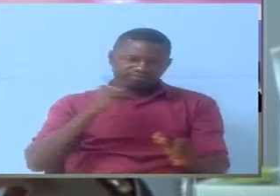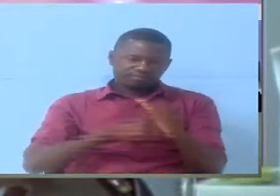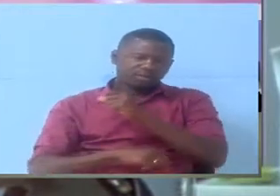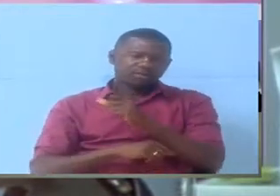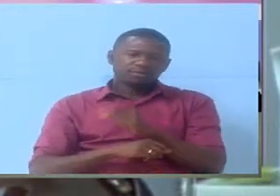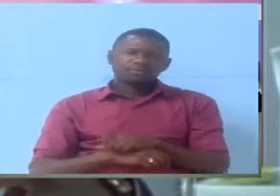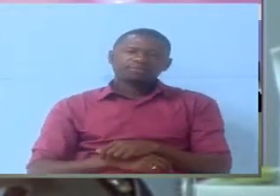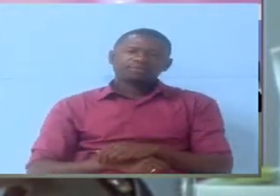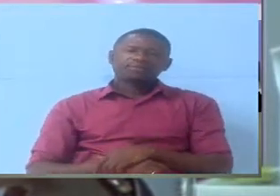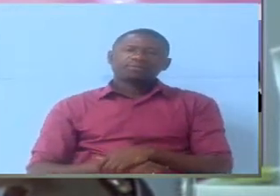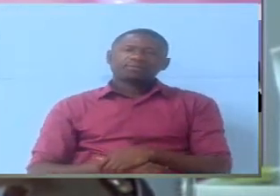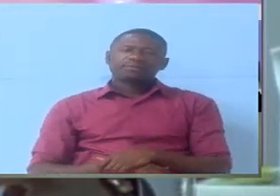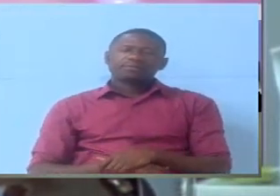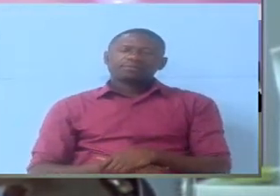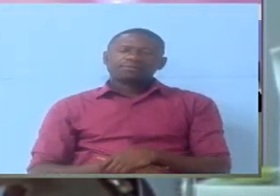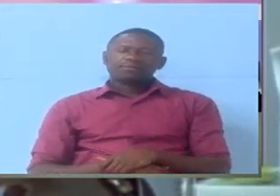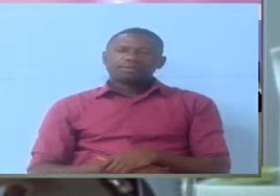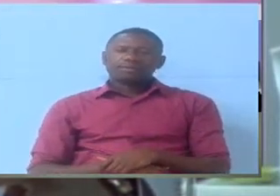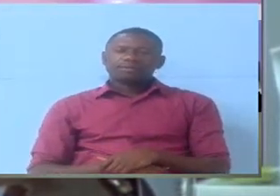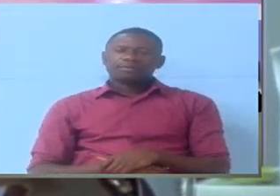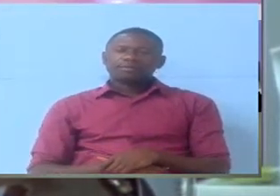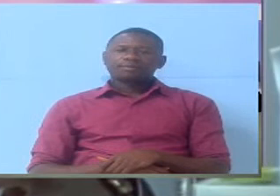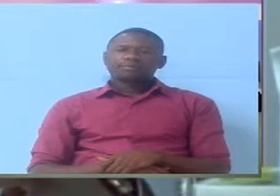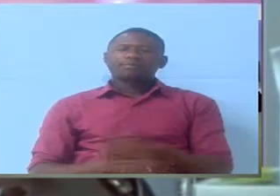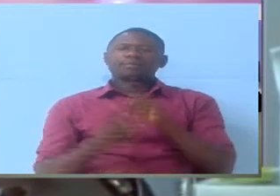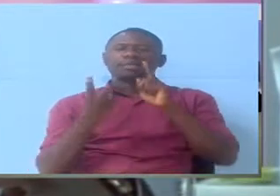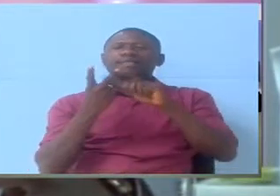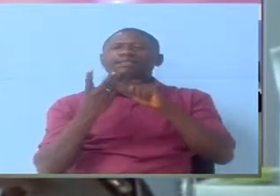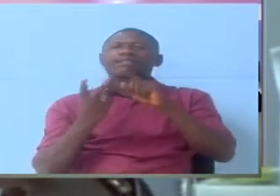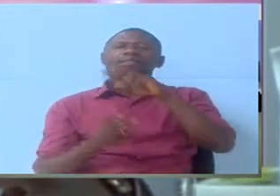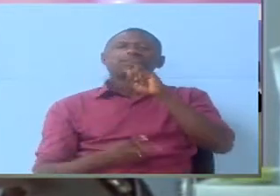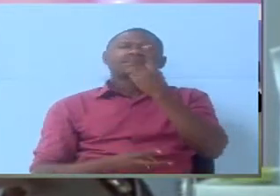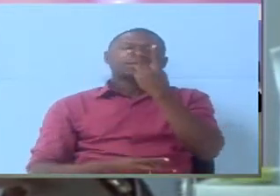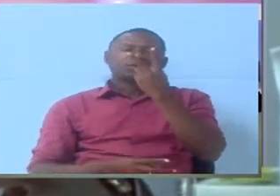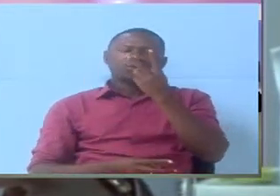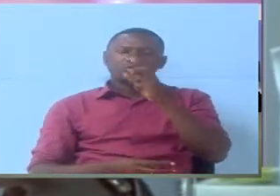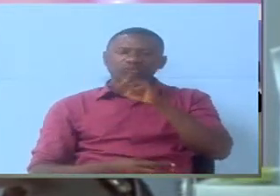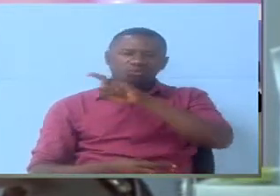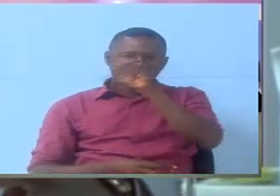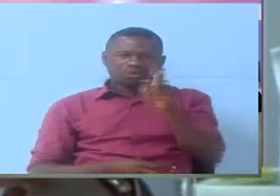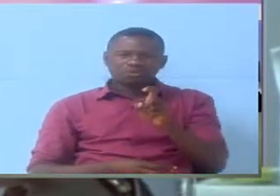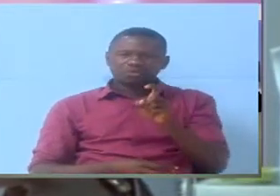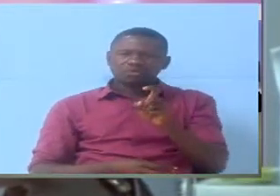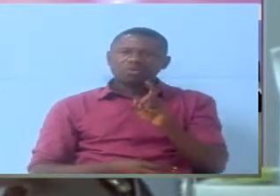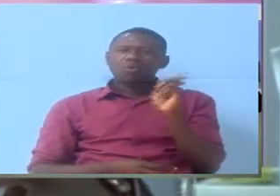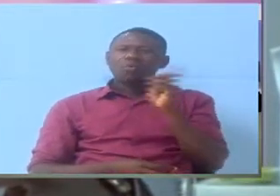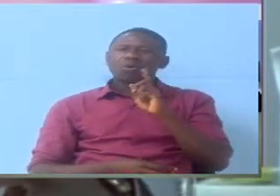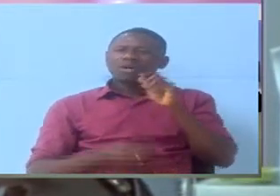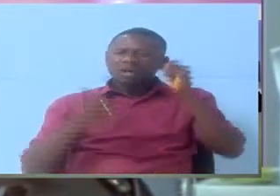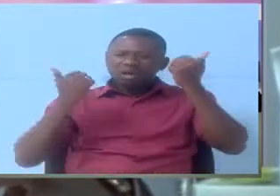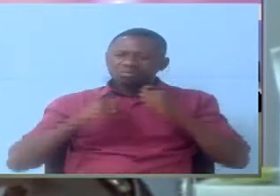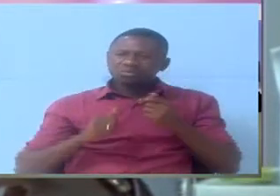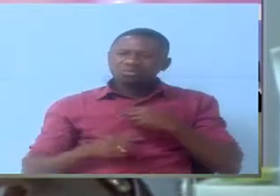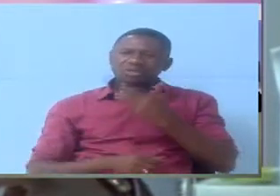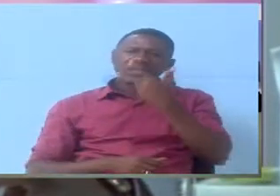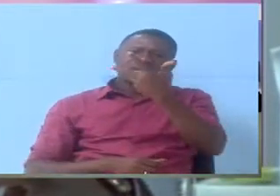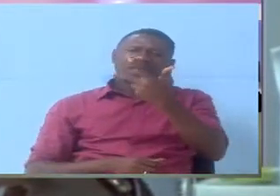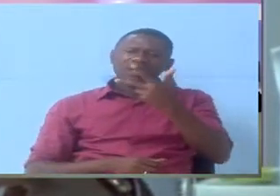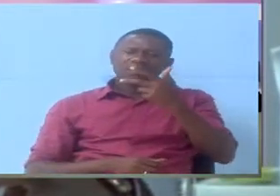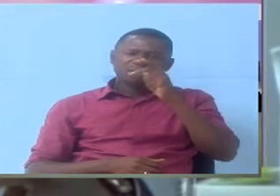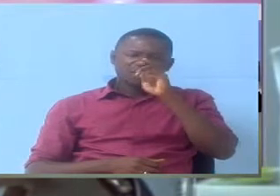fo ye futandi tadulato. The second question, whatever happened to the 8 parties that were taken to the